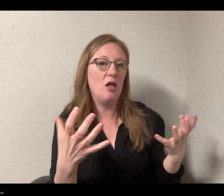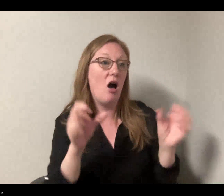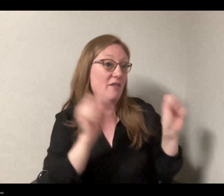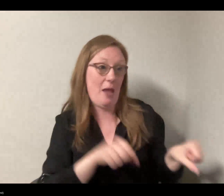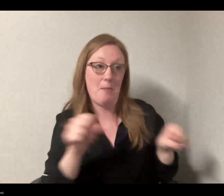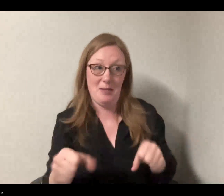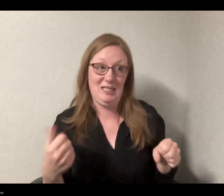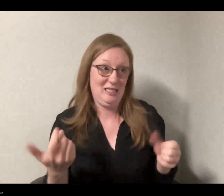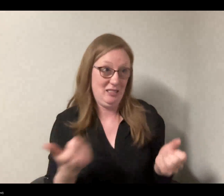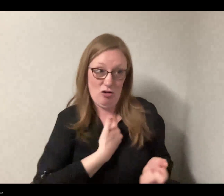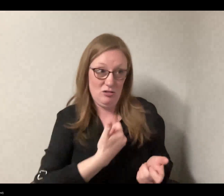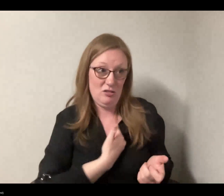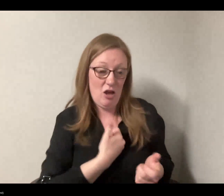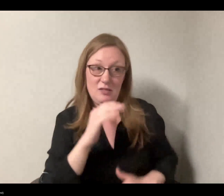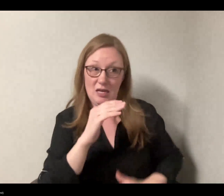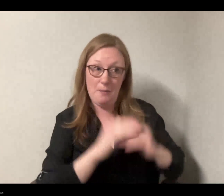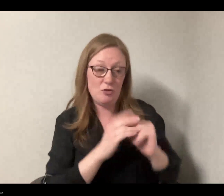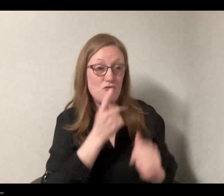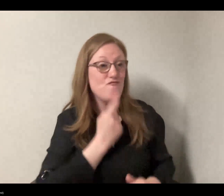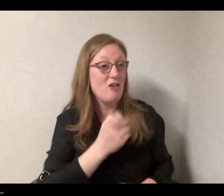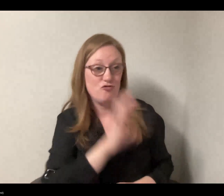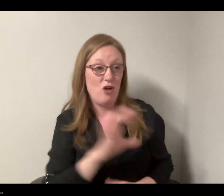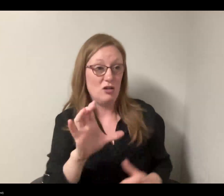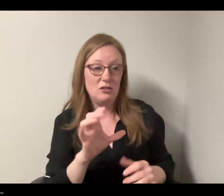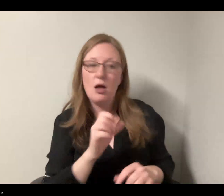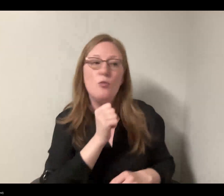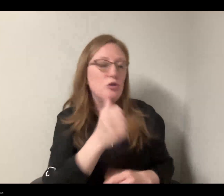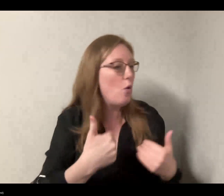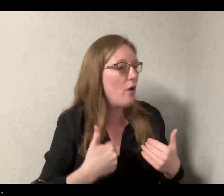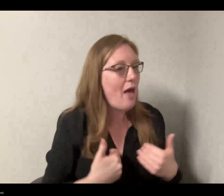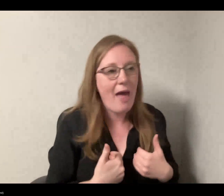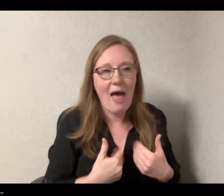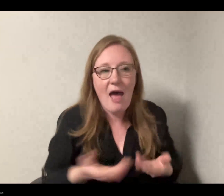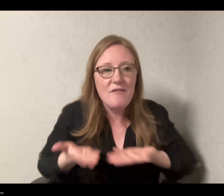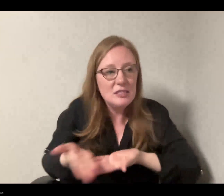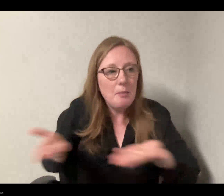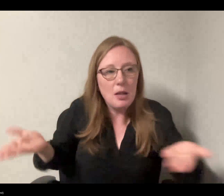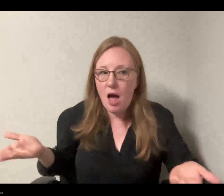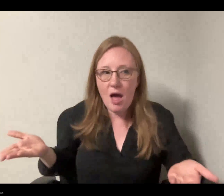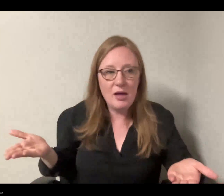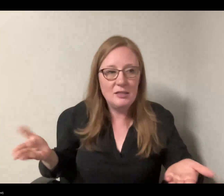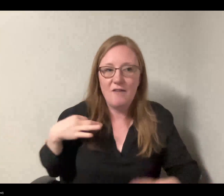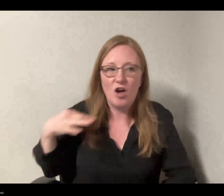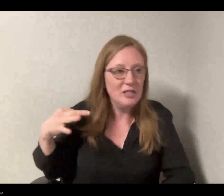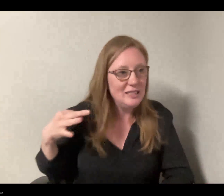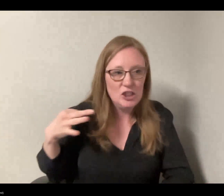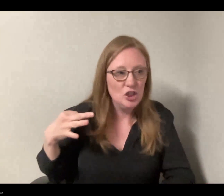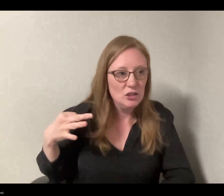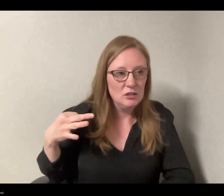capability and capacity to Red Cross us, but we do not have an infinite supply of volunteers.